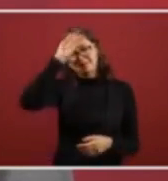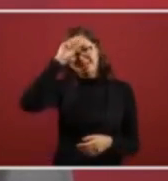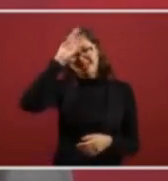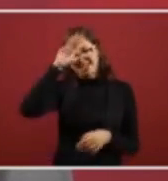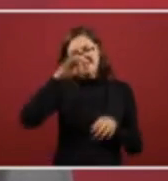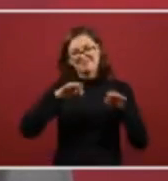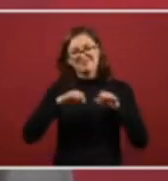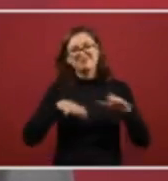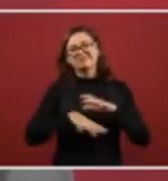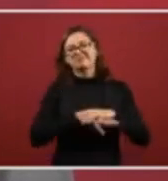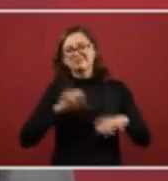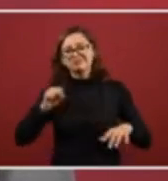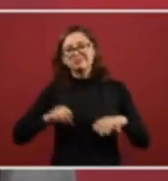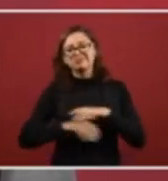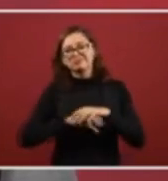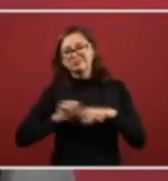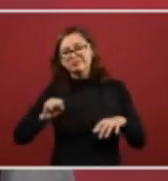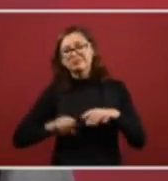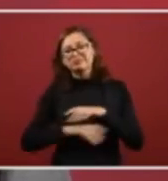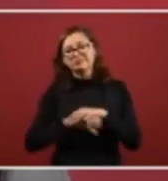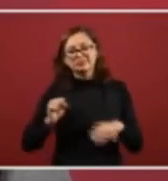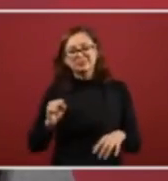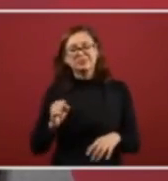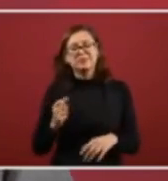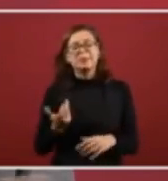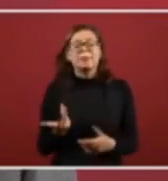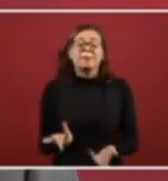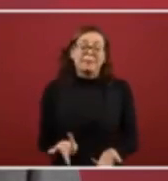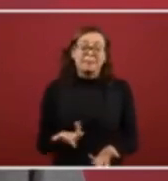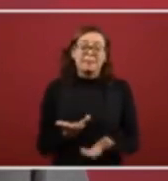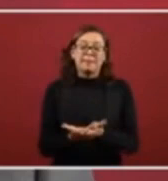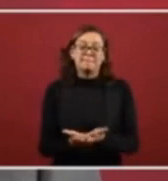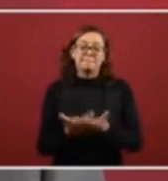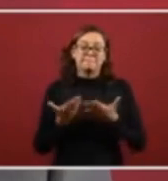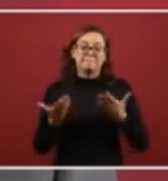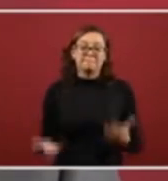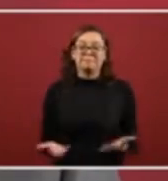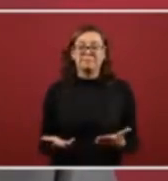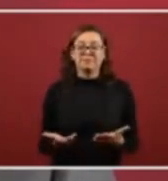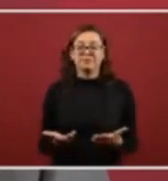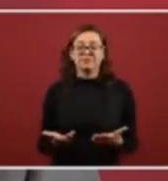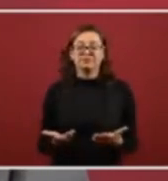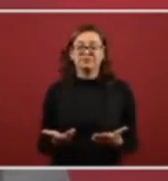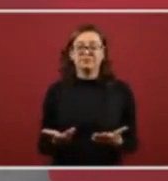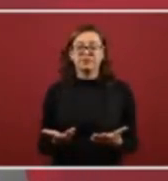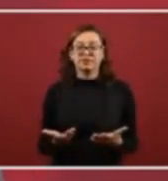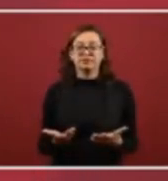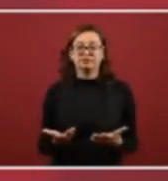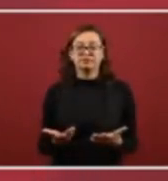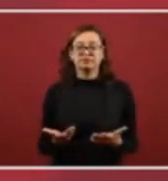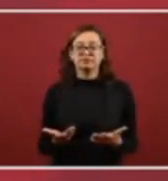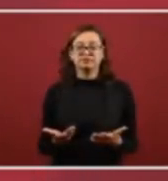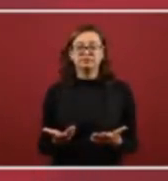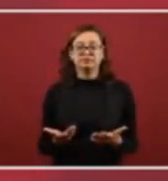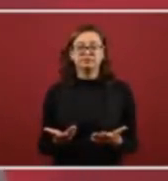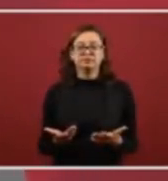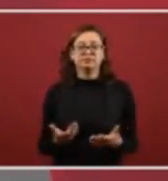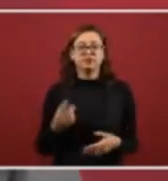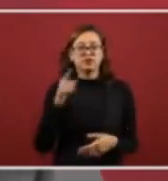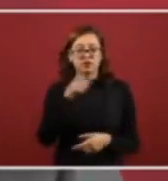Because they extracted the mine extraction. So now they convert